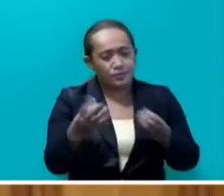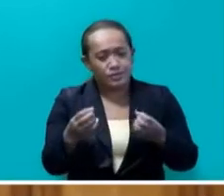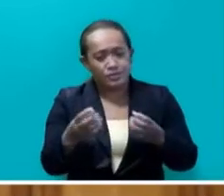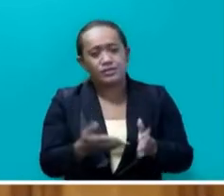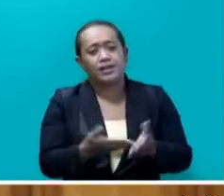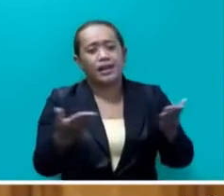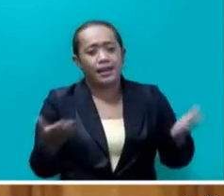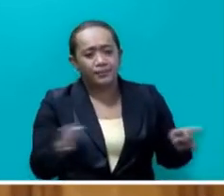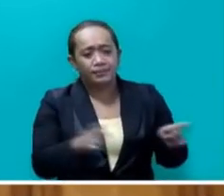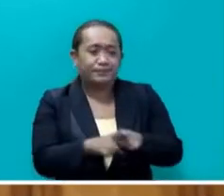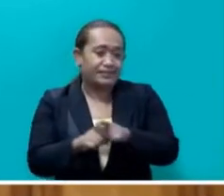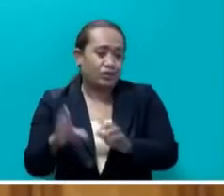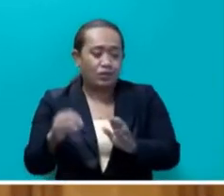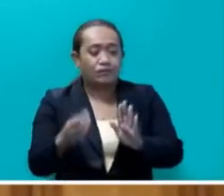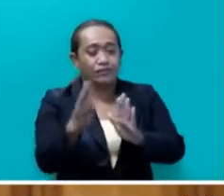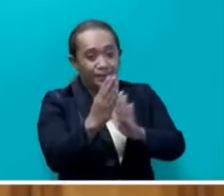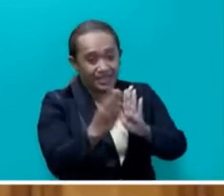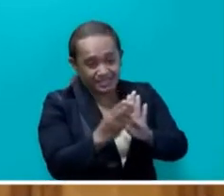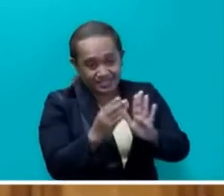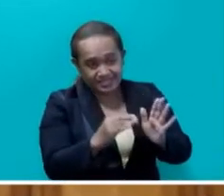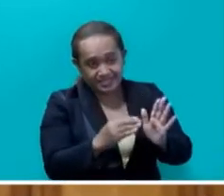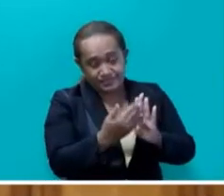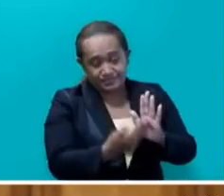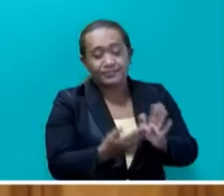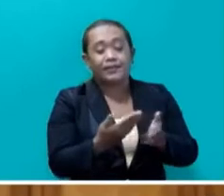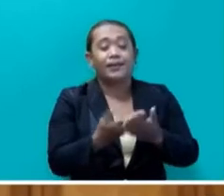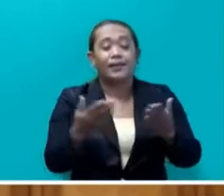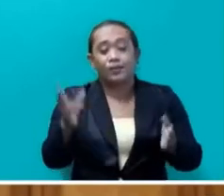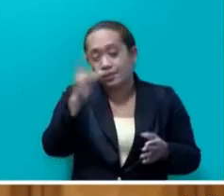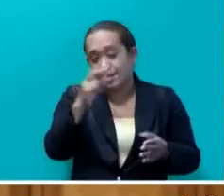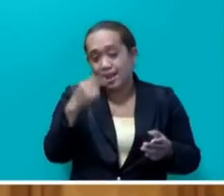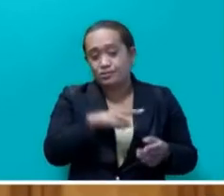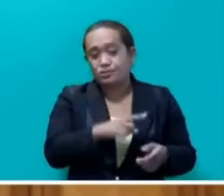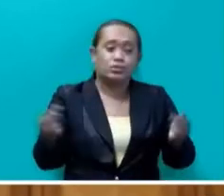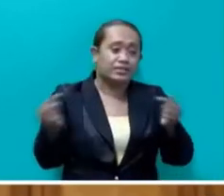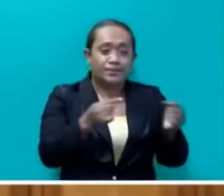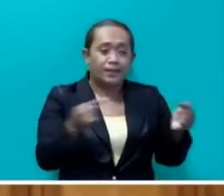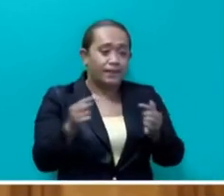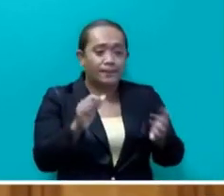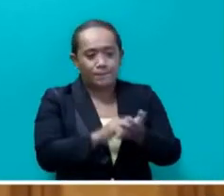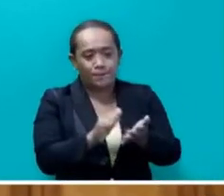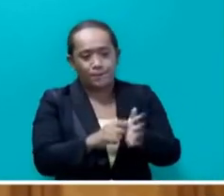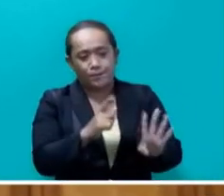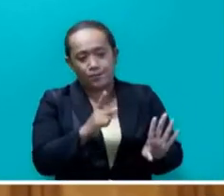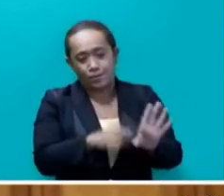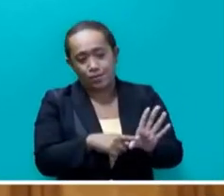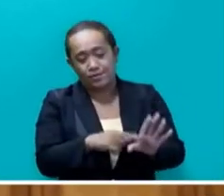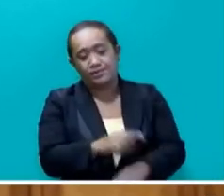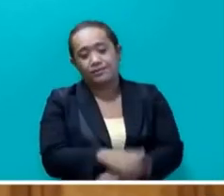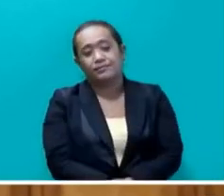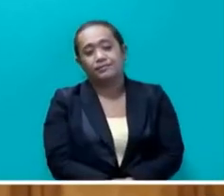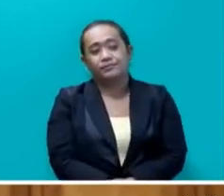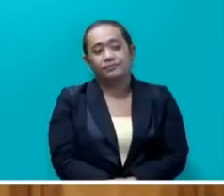and depth into this bill to enable us to debate them in